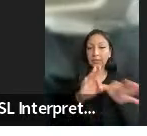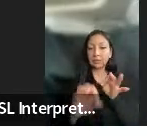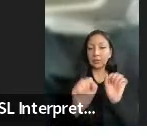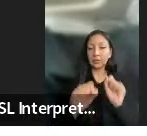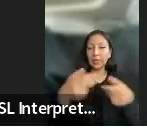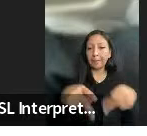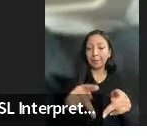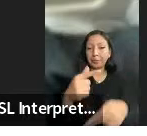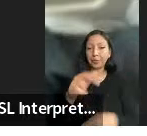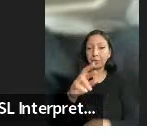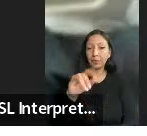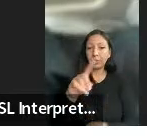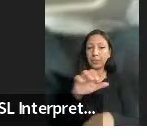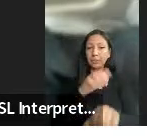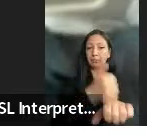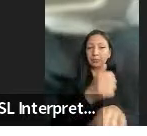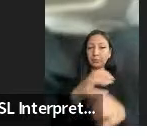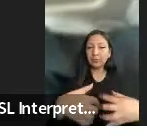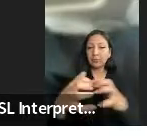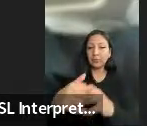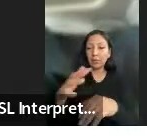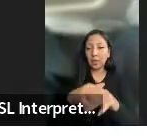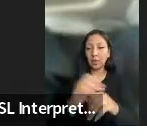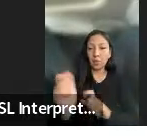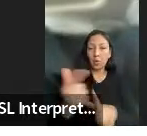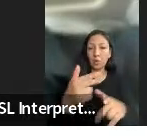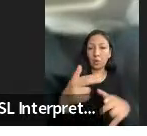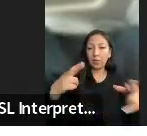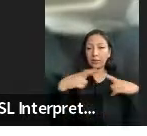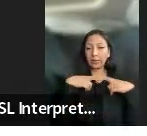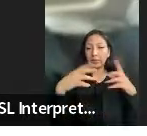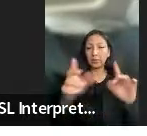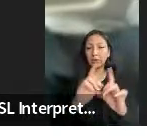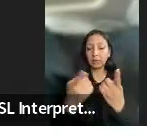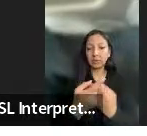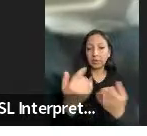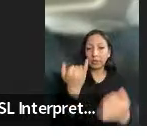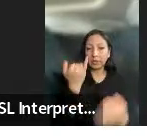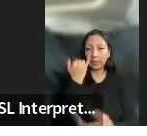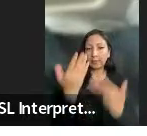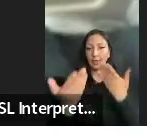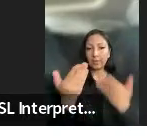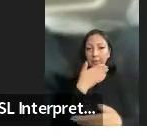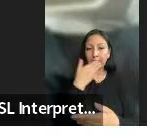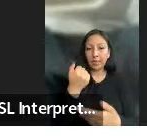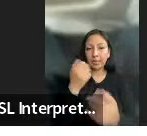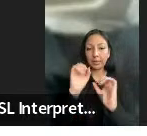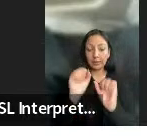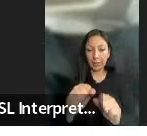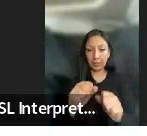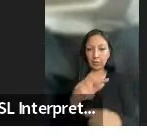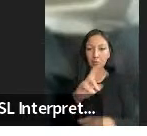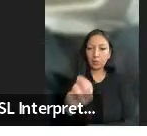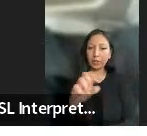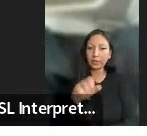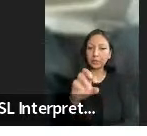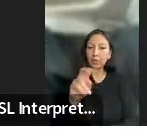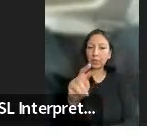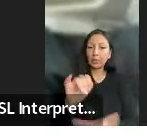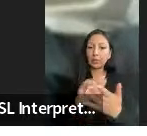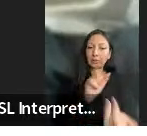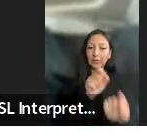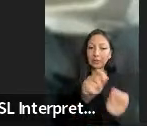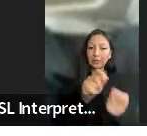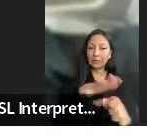grid scale installations as a right in all residential districts, whether it might be better to just rezone those particular